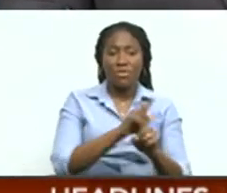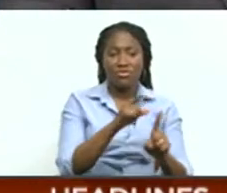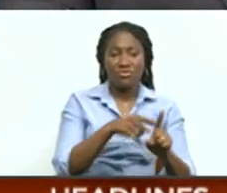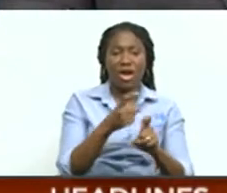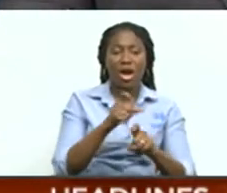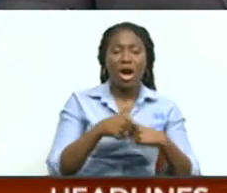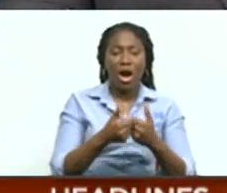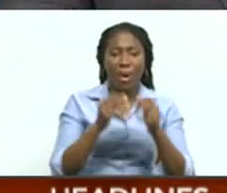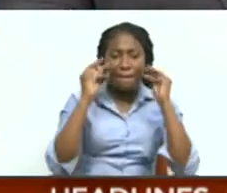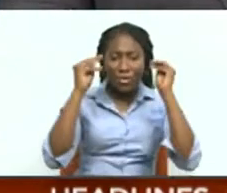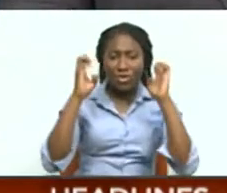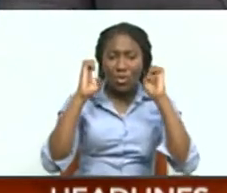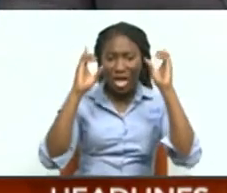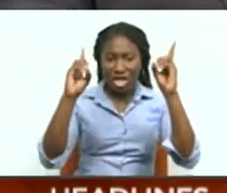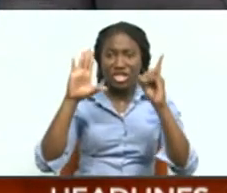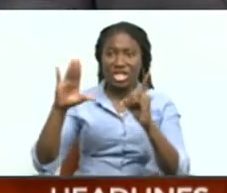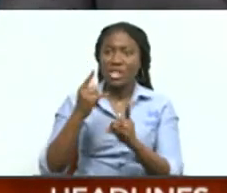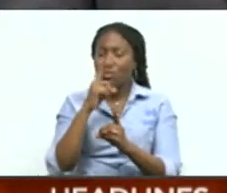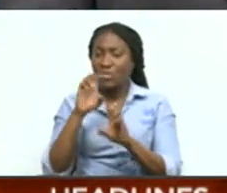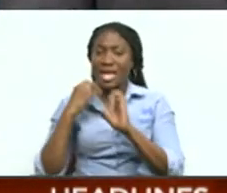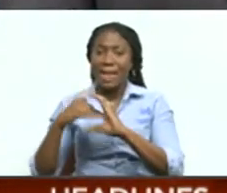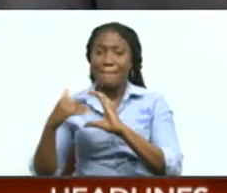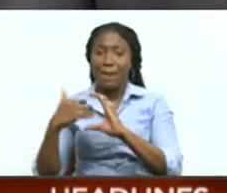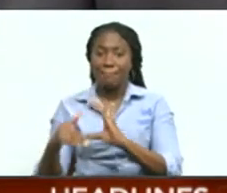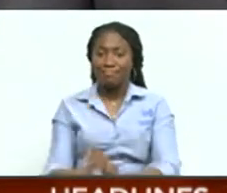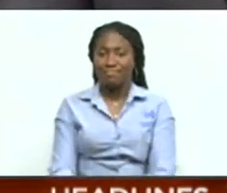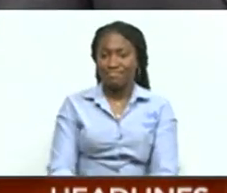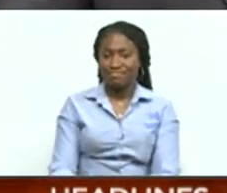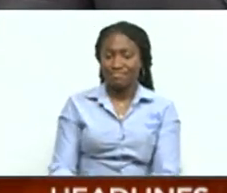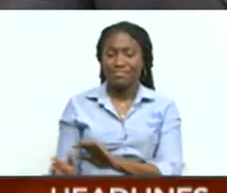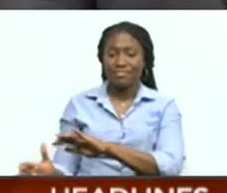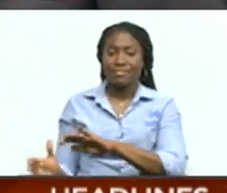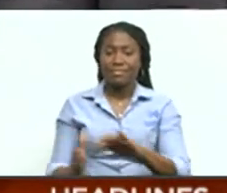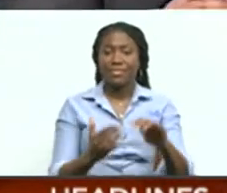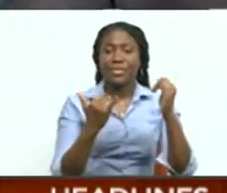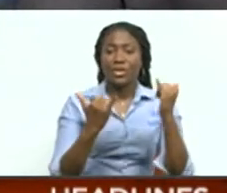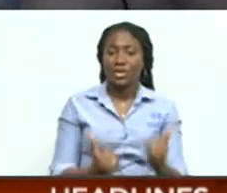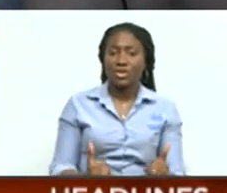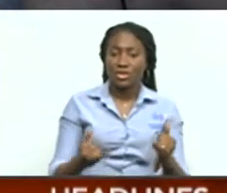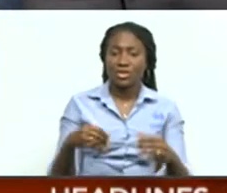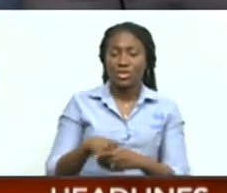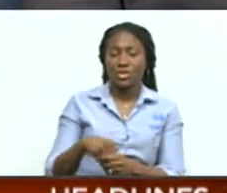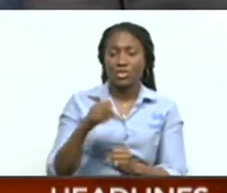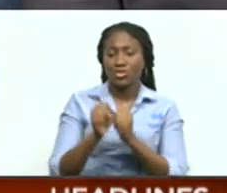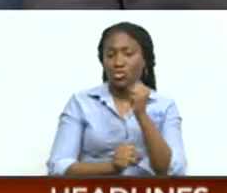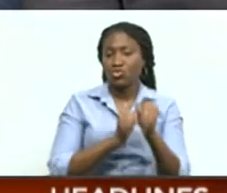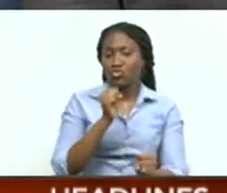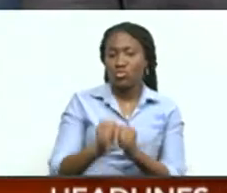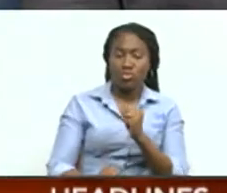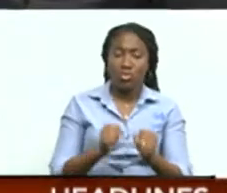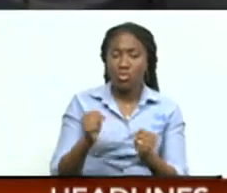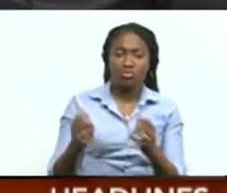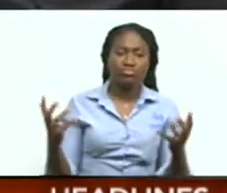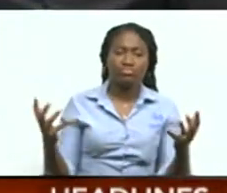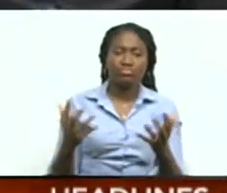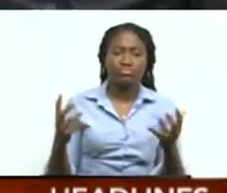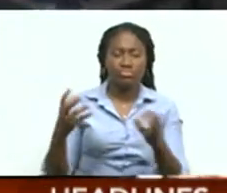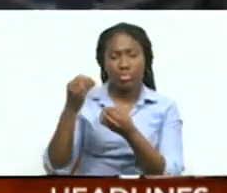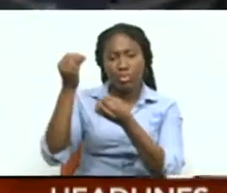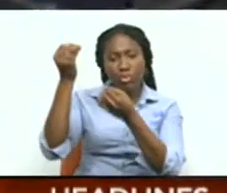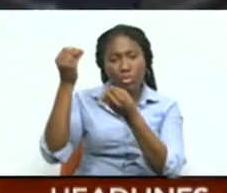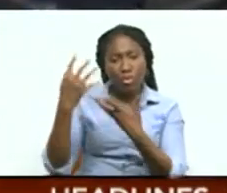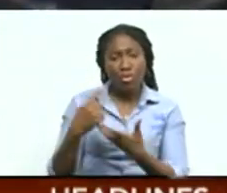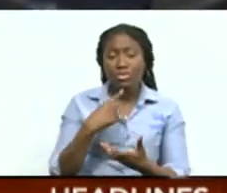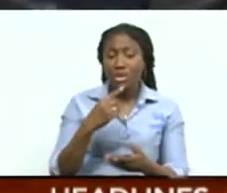the Ministry of Education's email address. Well, let's hand you over now to Jassy Marik, who's coming up with sport. Jassy. Thank you, Ria. It's a